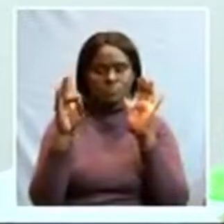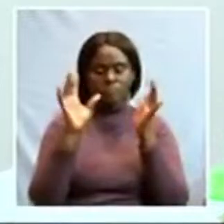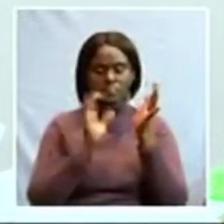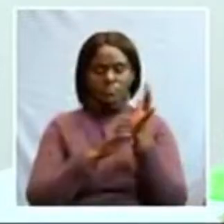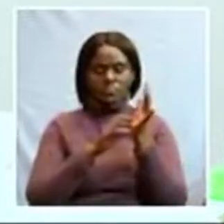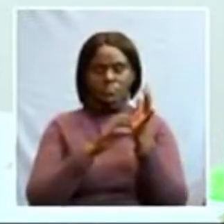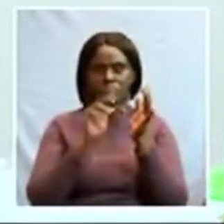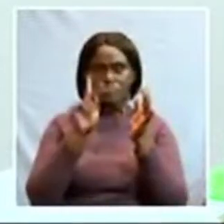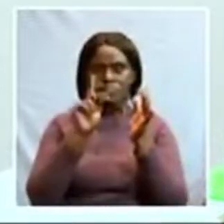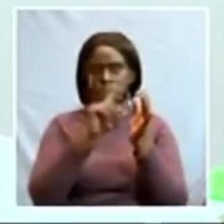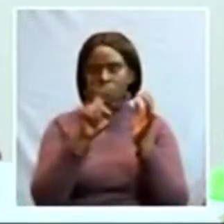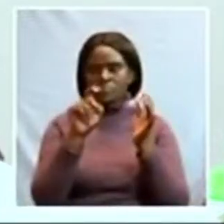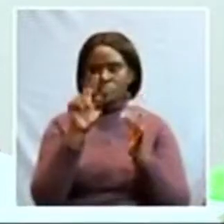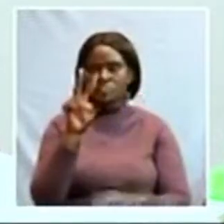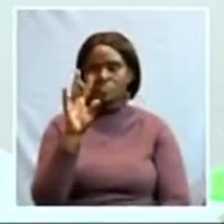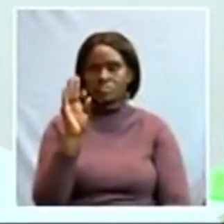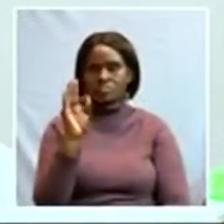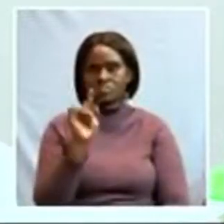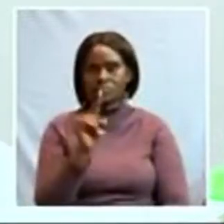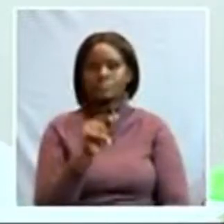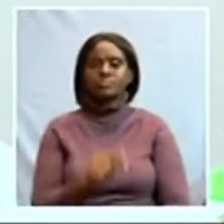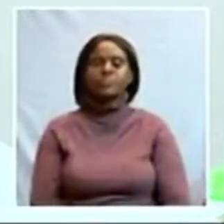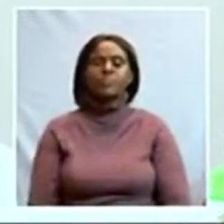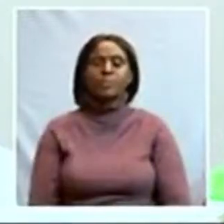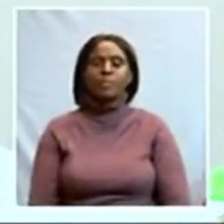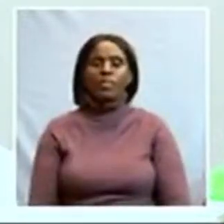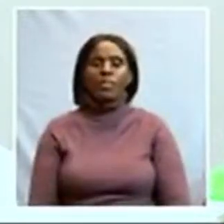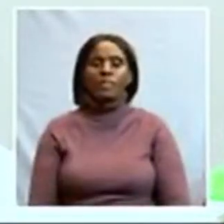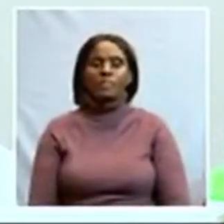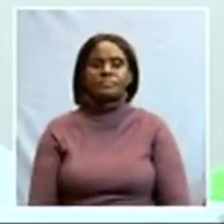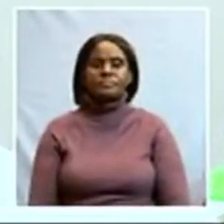kwacha 127.